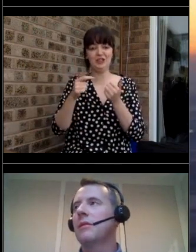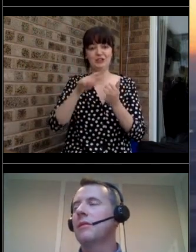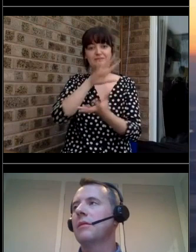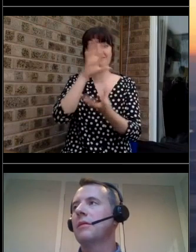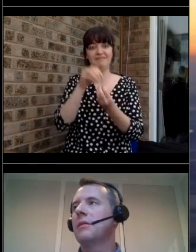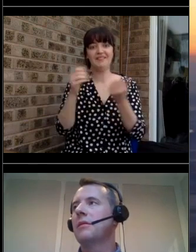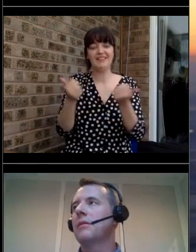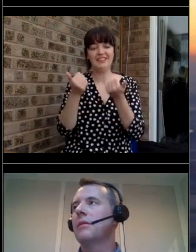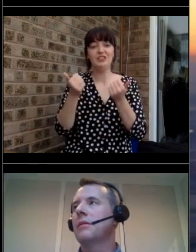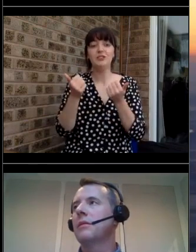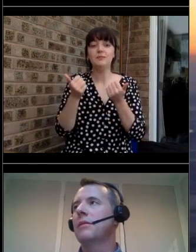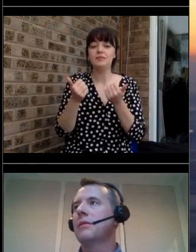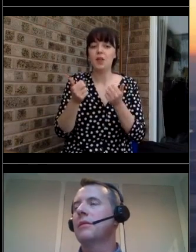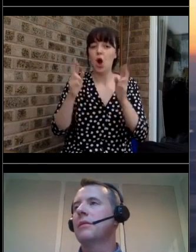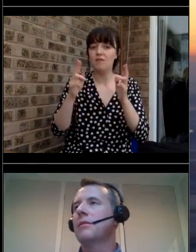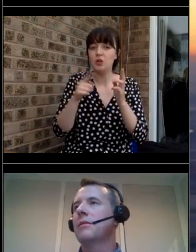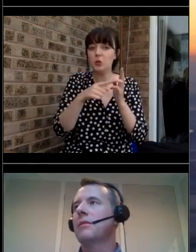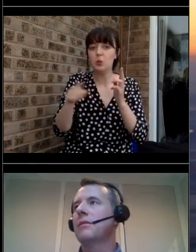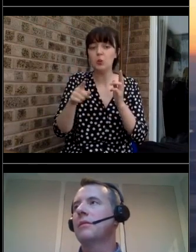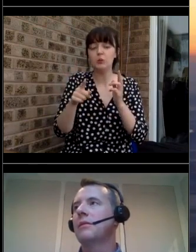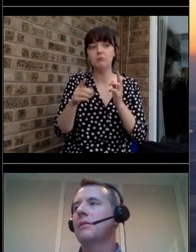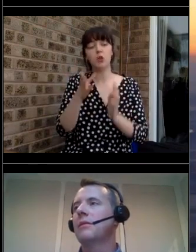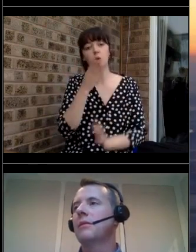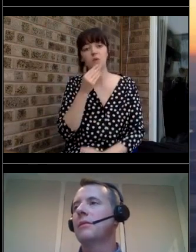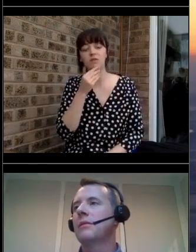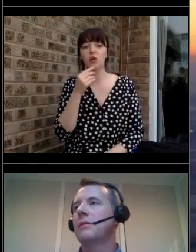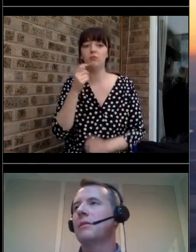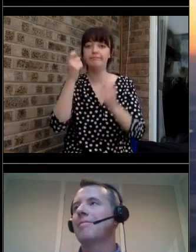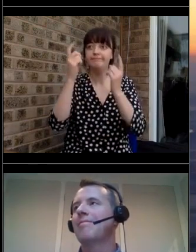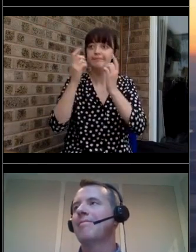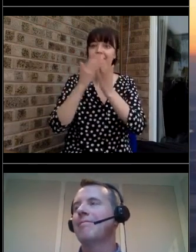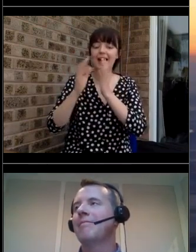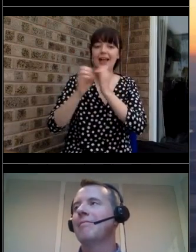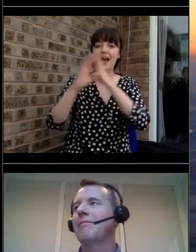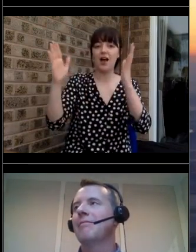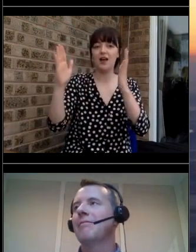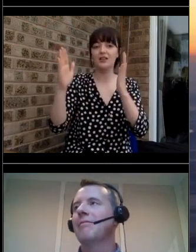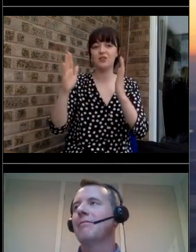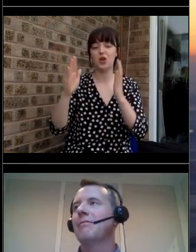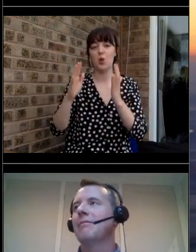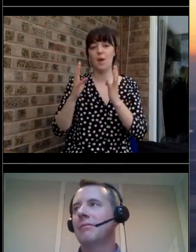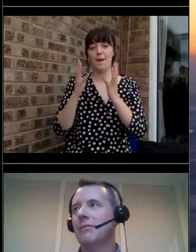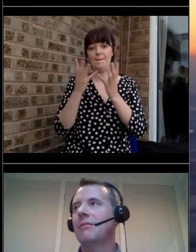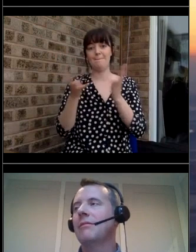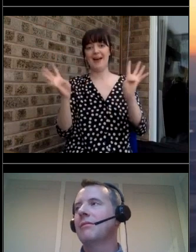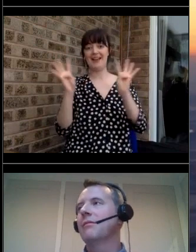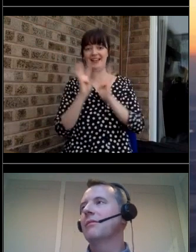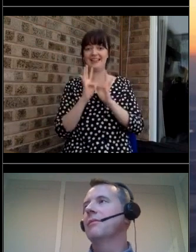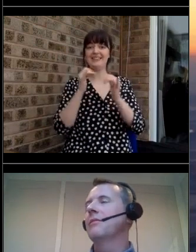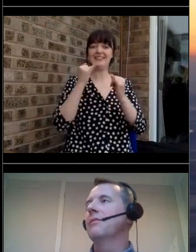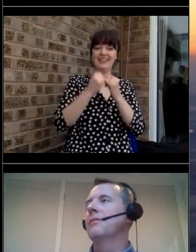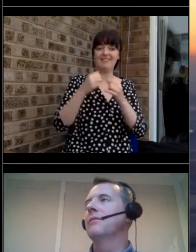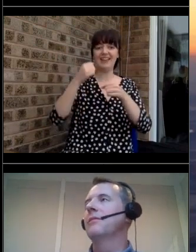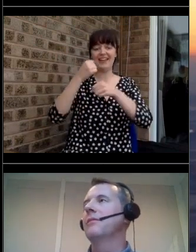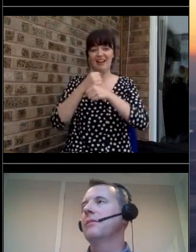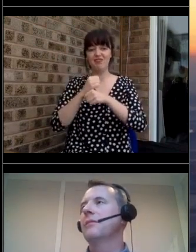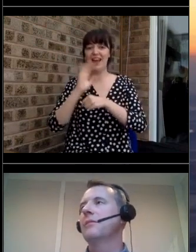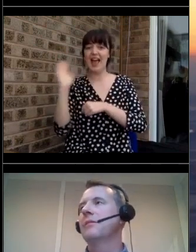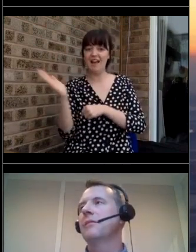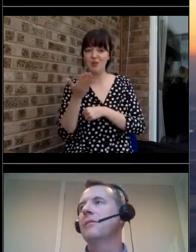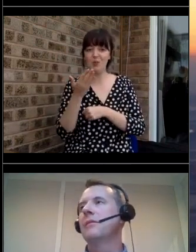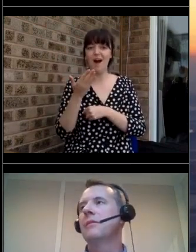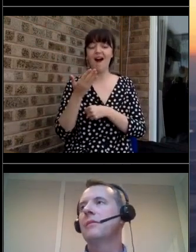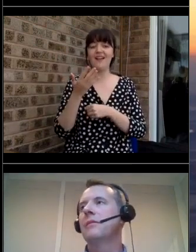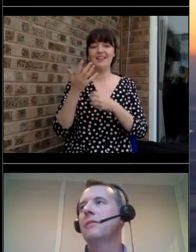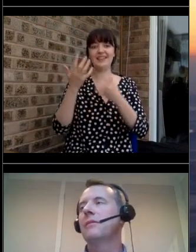hope you found it useful and informative. On behalf of me and my fellow panelists, Steve and Gary, and of course the entire backroom team who make all this